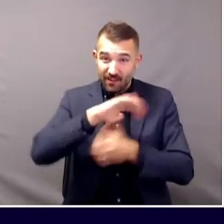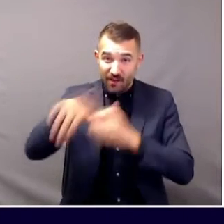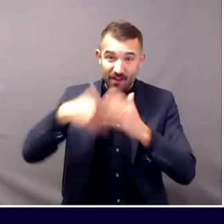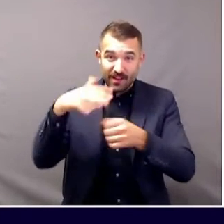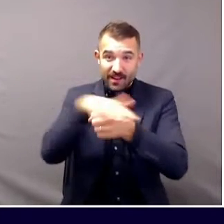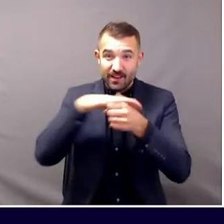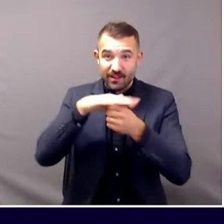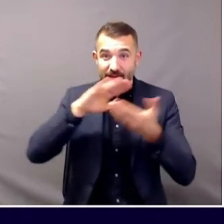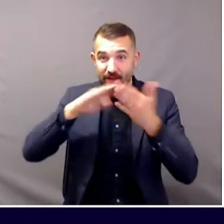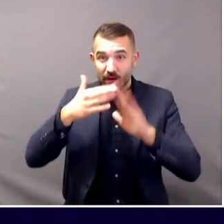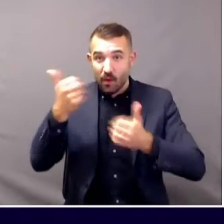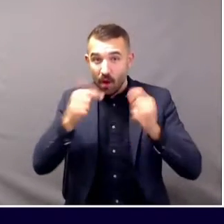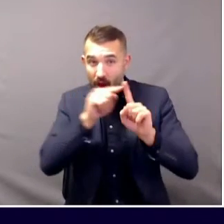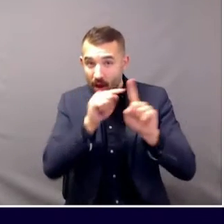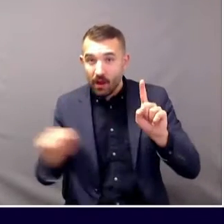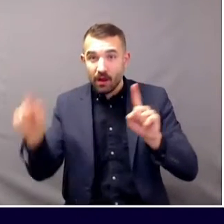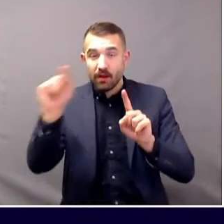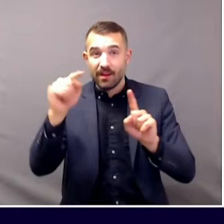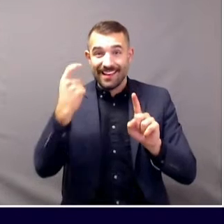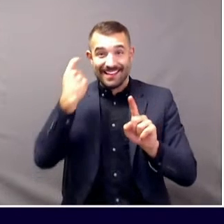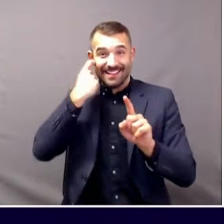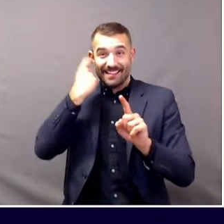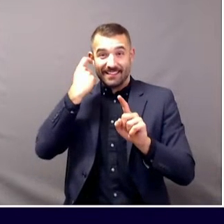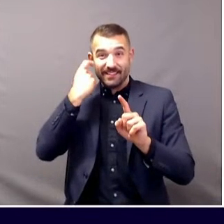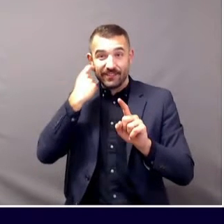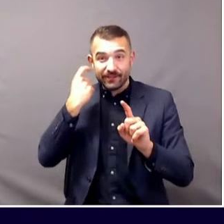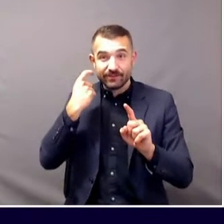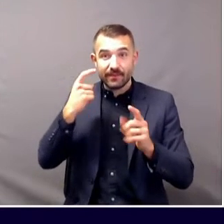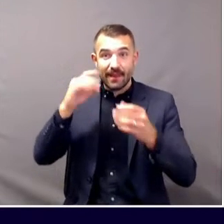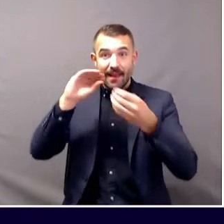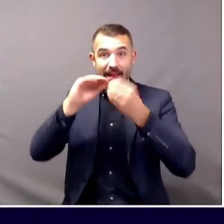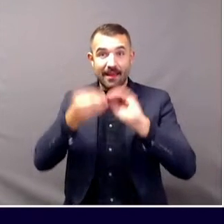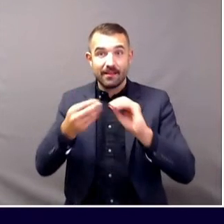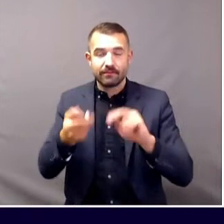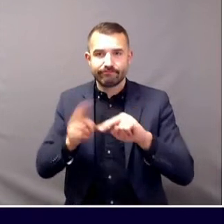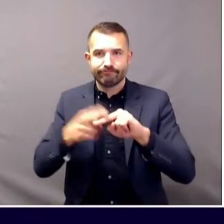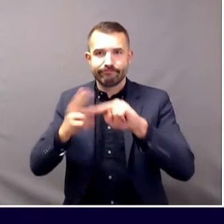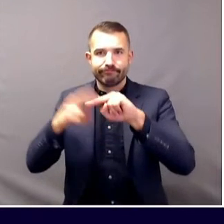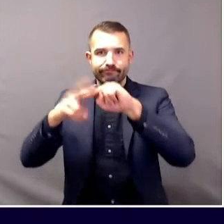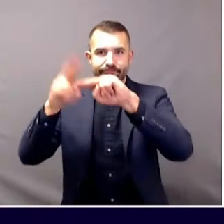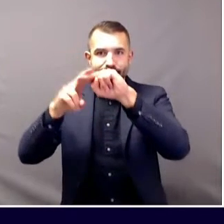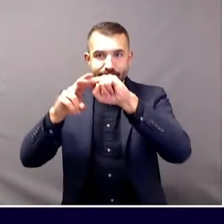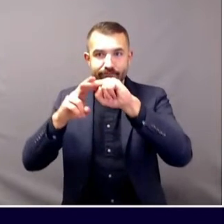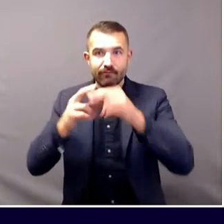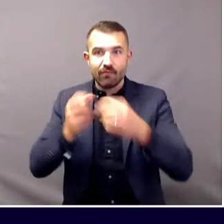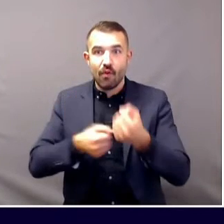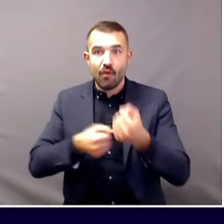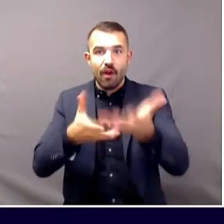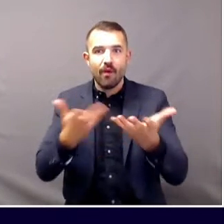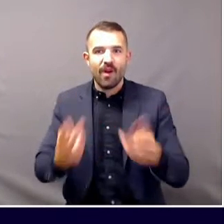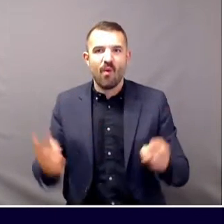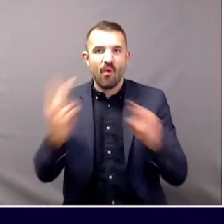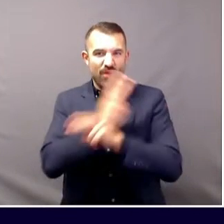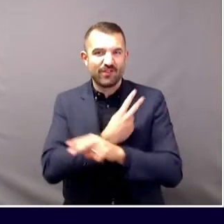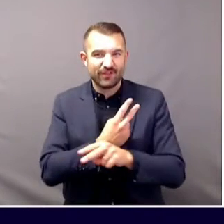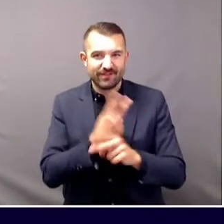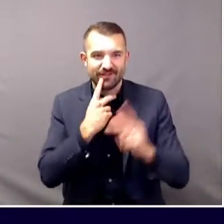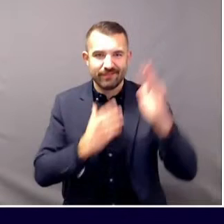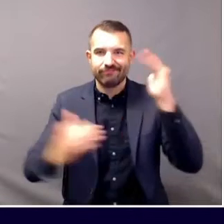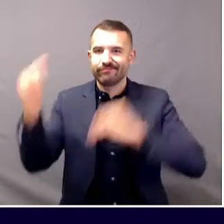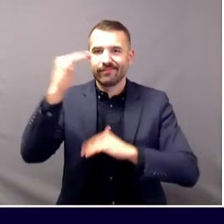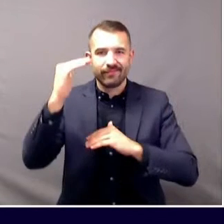recent spike has more disproportionately impacted racial minorities or whether it has been in